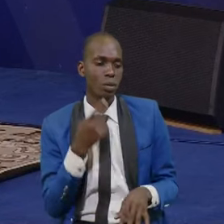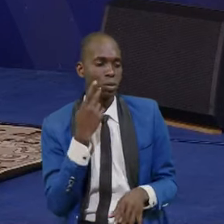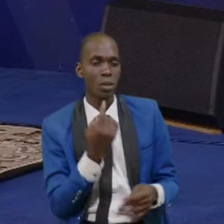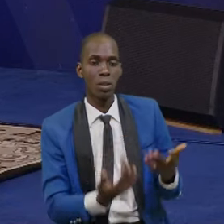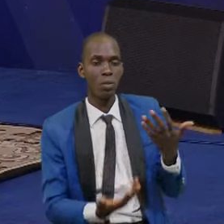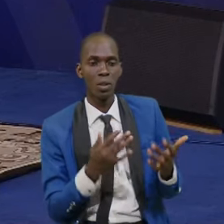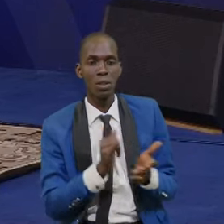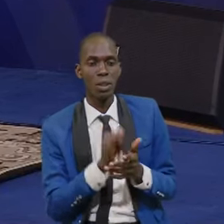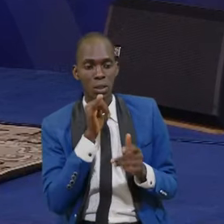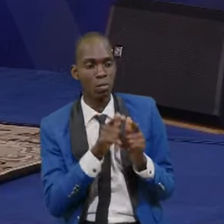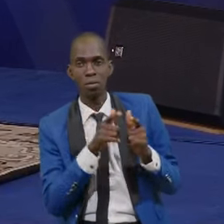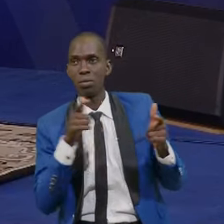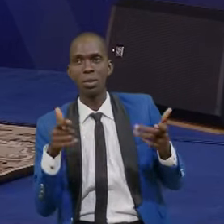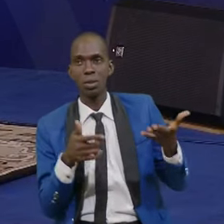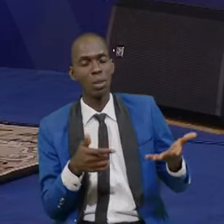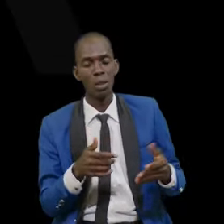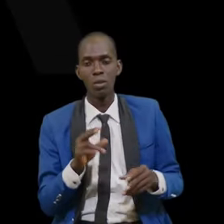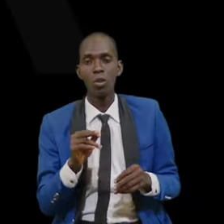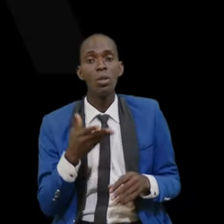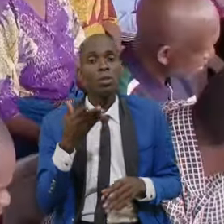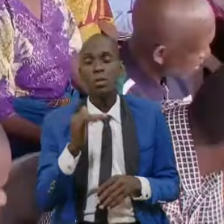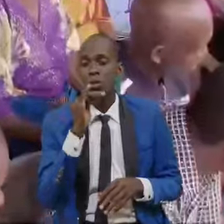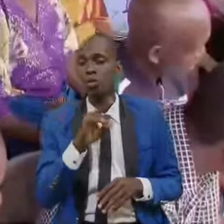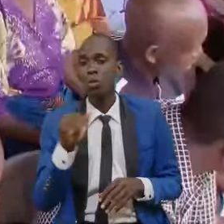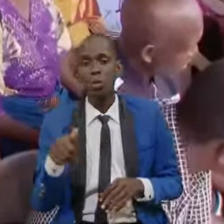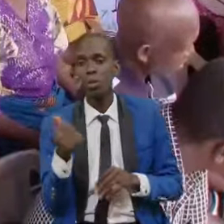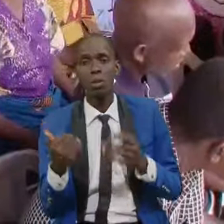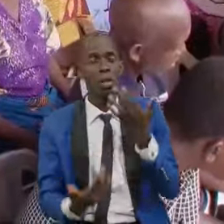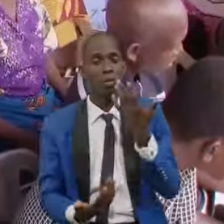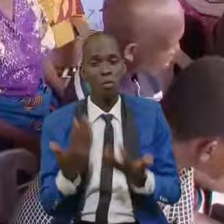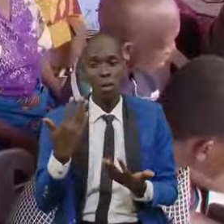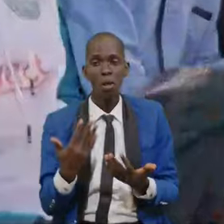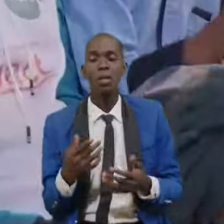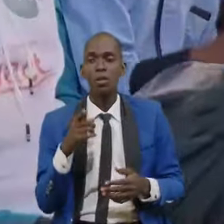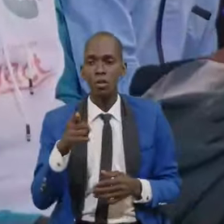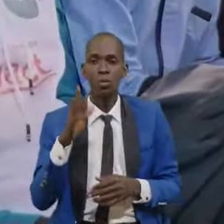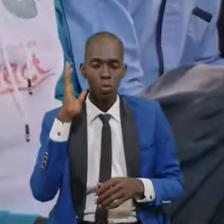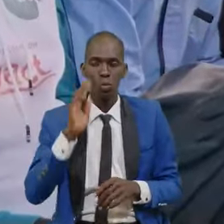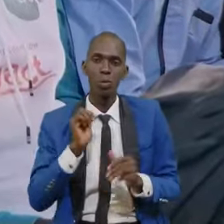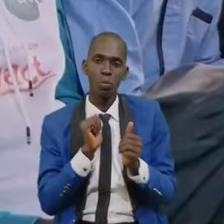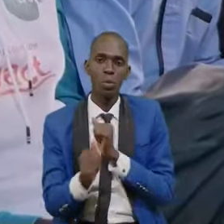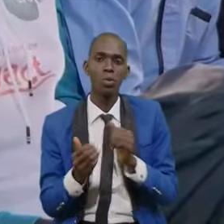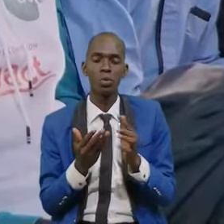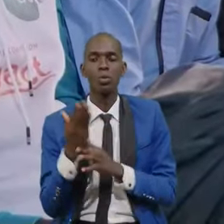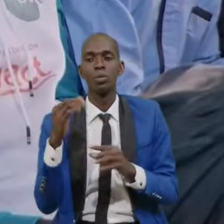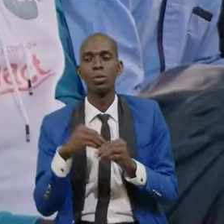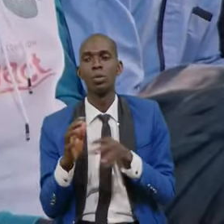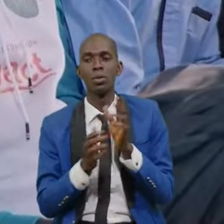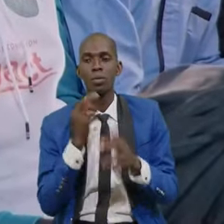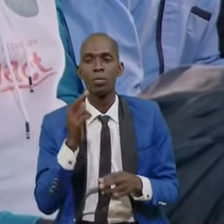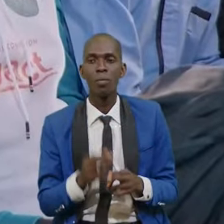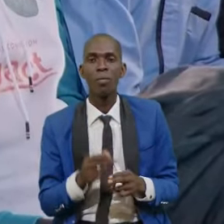other fire I will go through. I said, you will go through. You are not